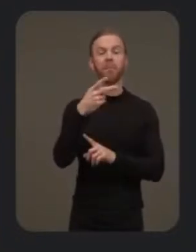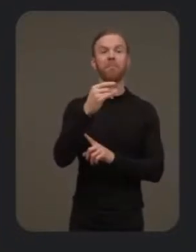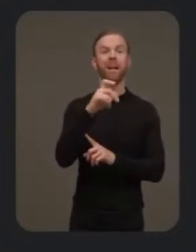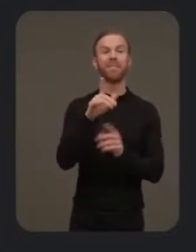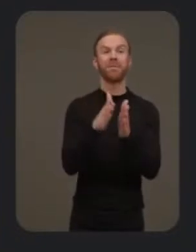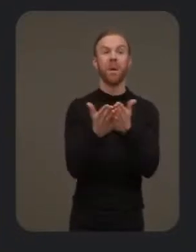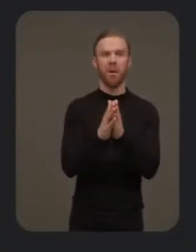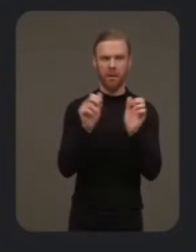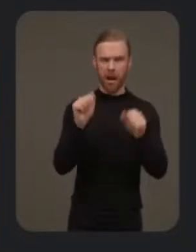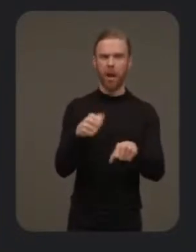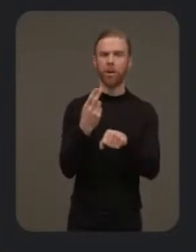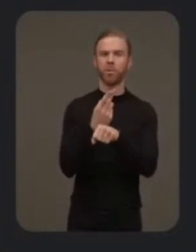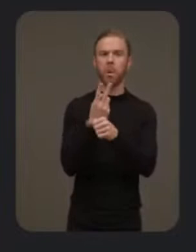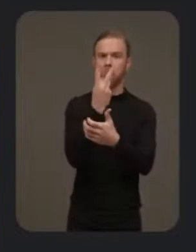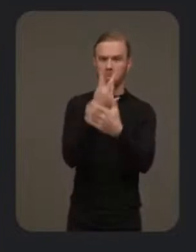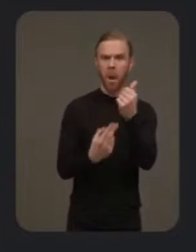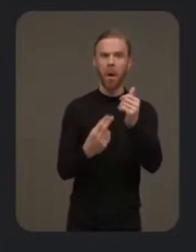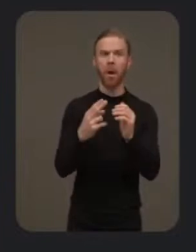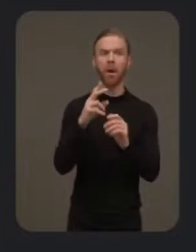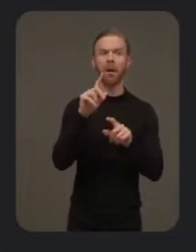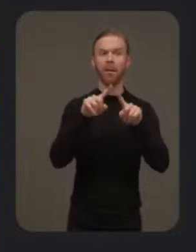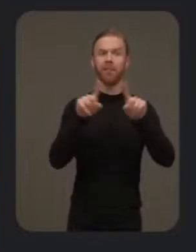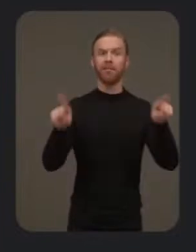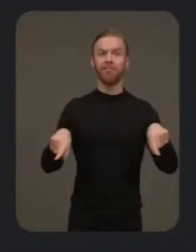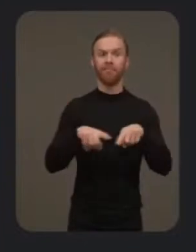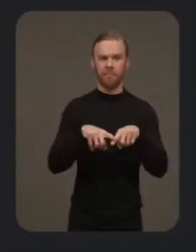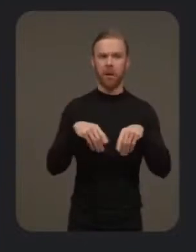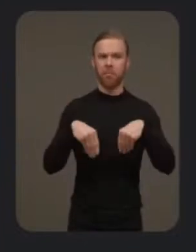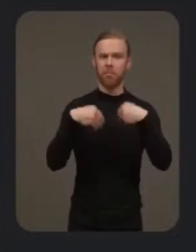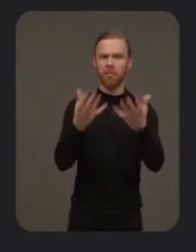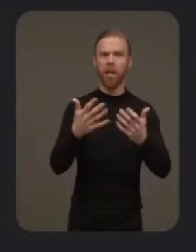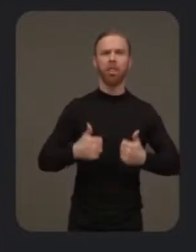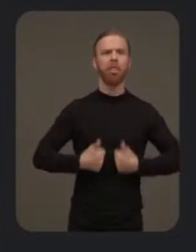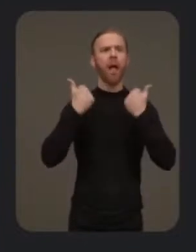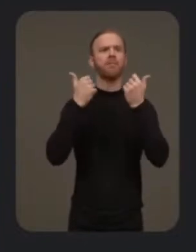can use both displays. Both displays.